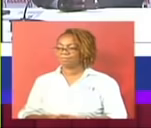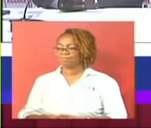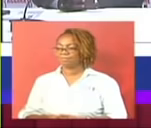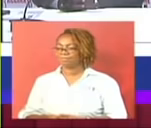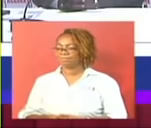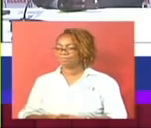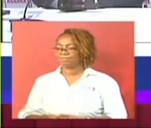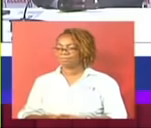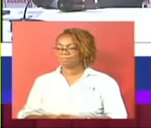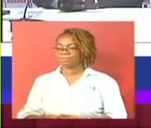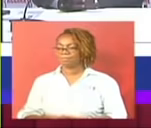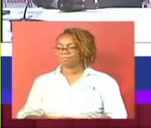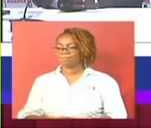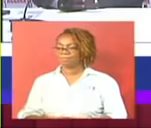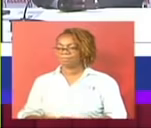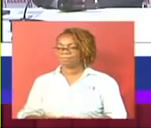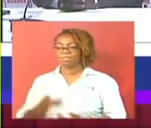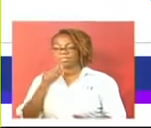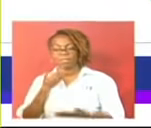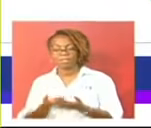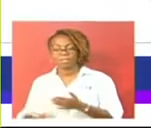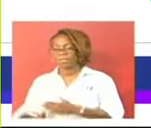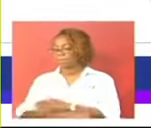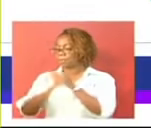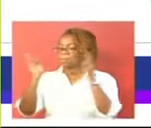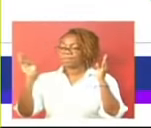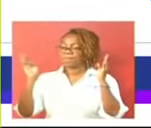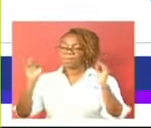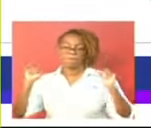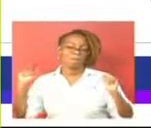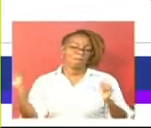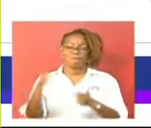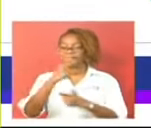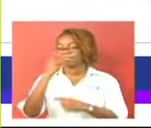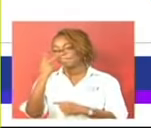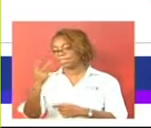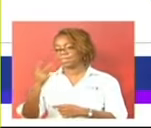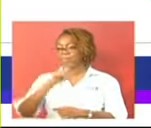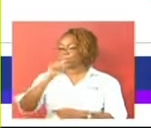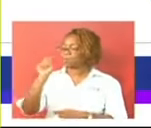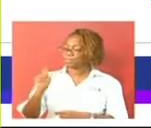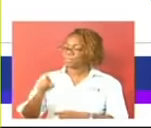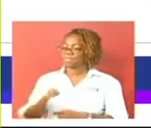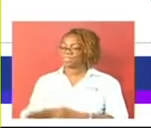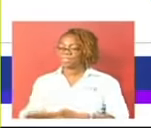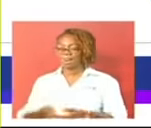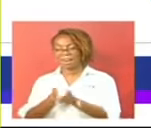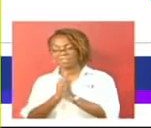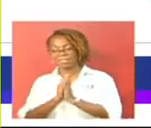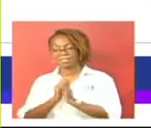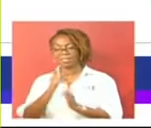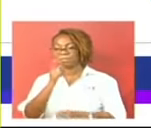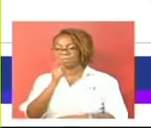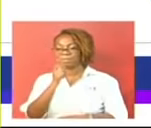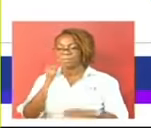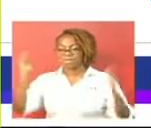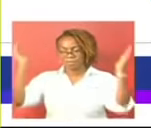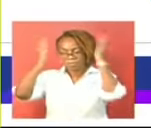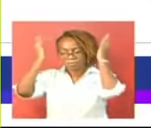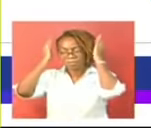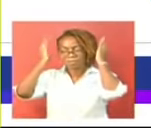Good morning to the panel. My two questions are for Dr. Hines. The first